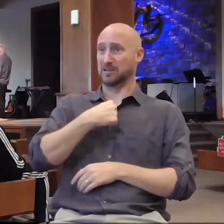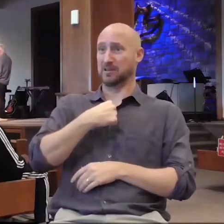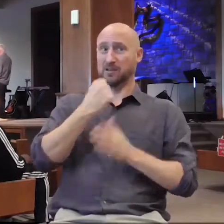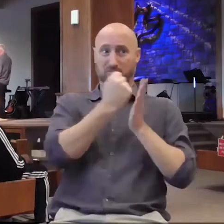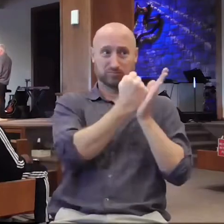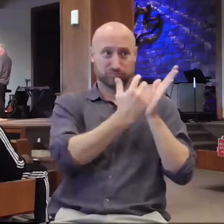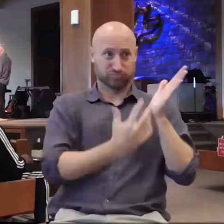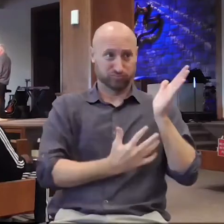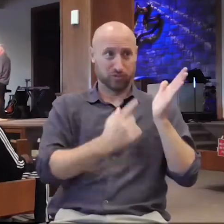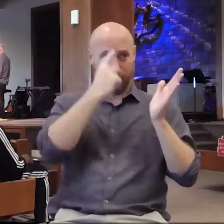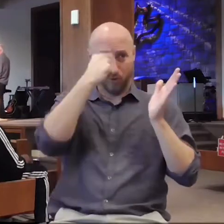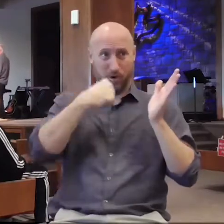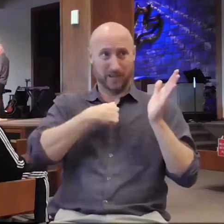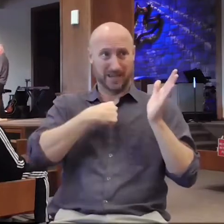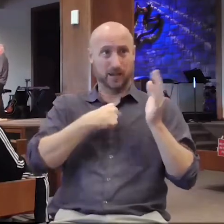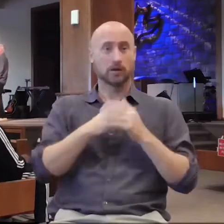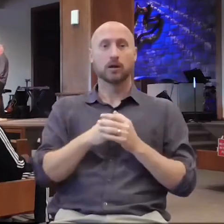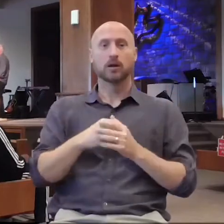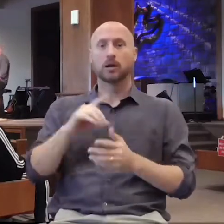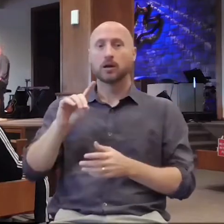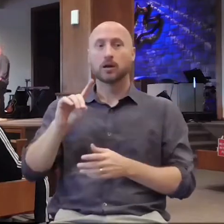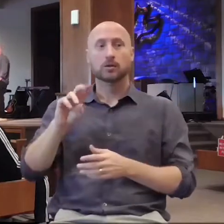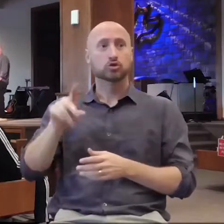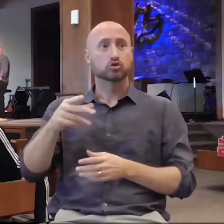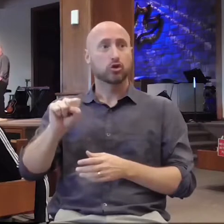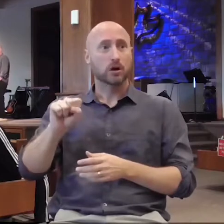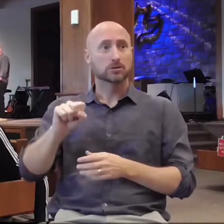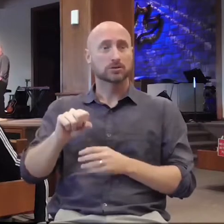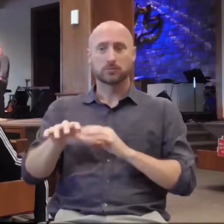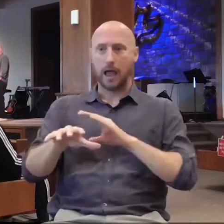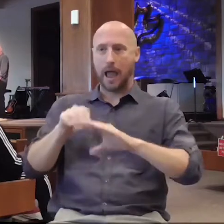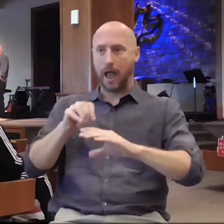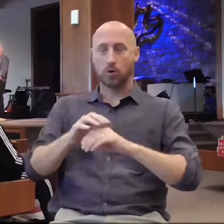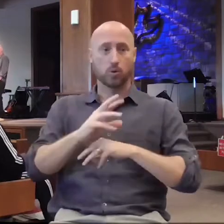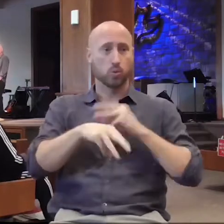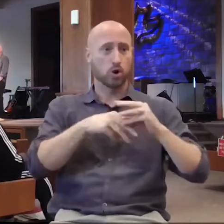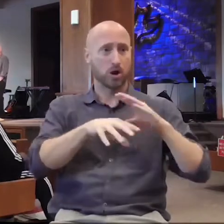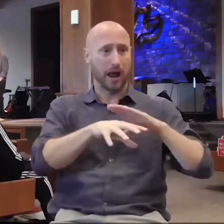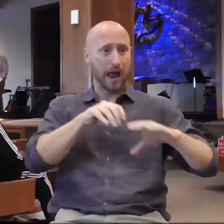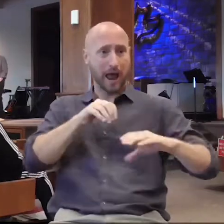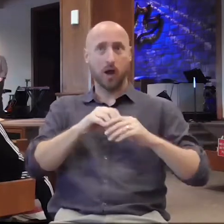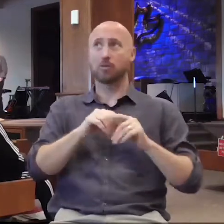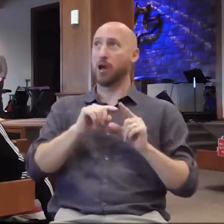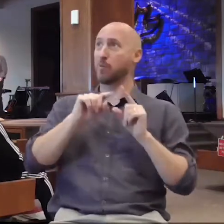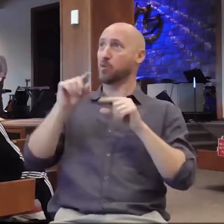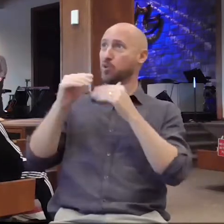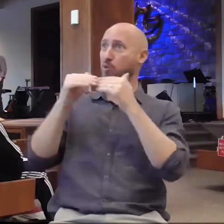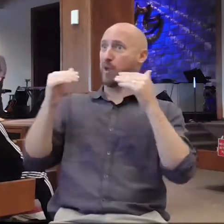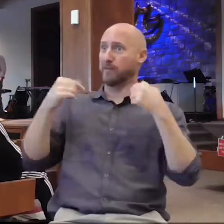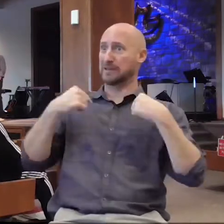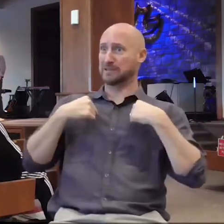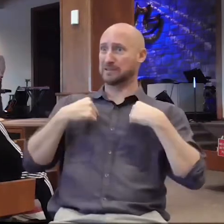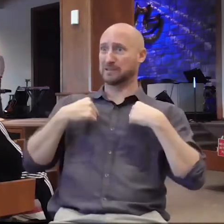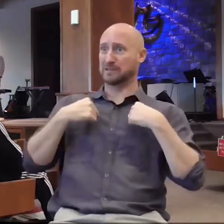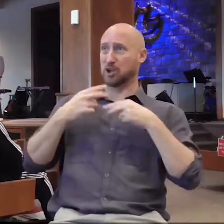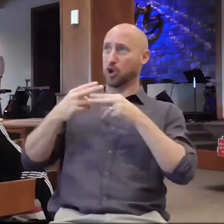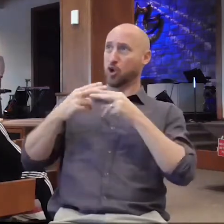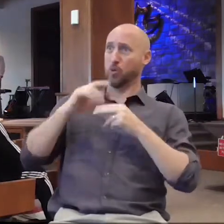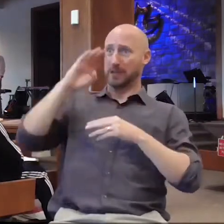took me right out of drugs and right out of the world. I'm going to heaven now. He called me his son. You